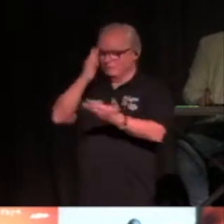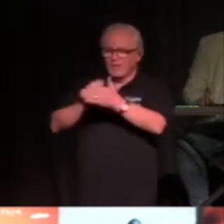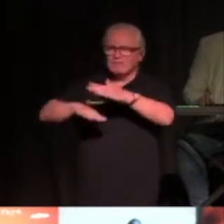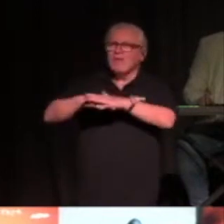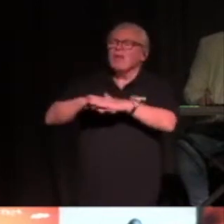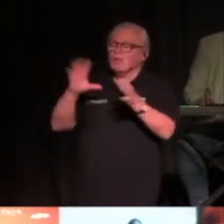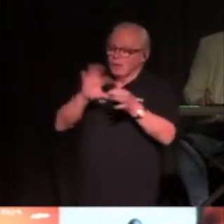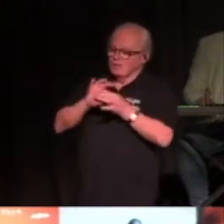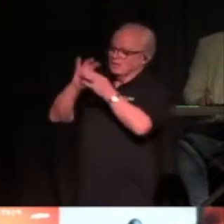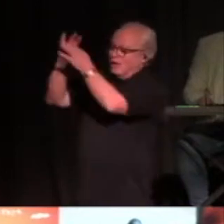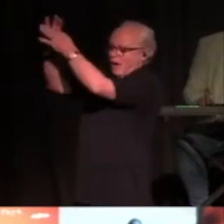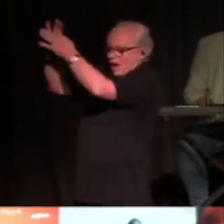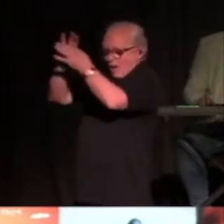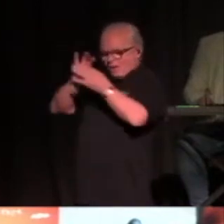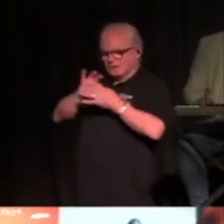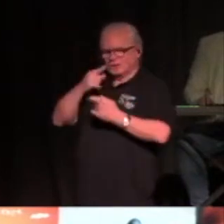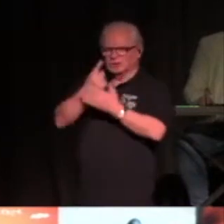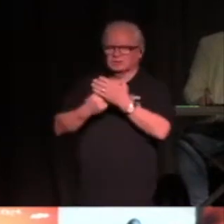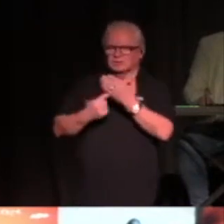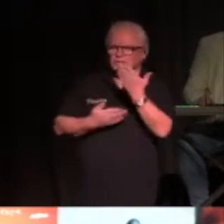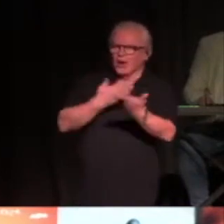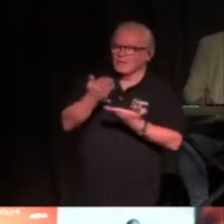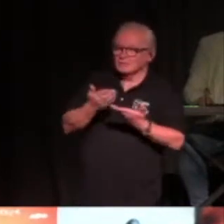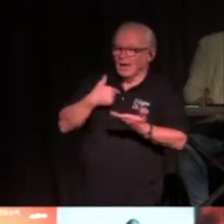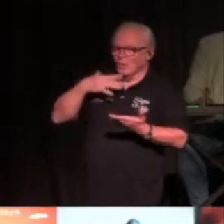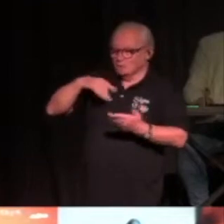That we'll be not just a servant, but a friend.